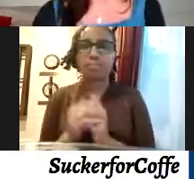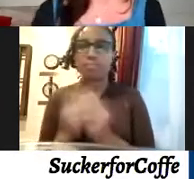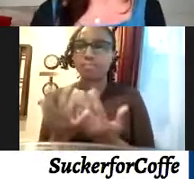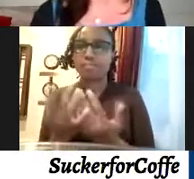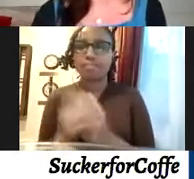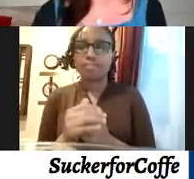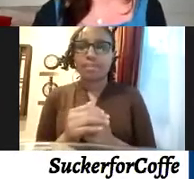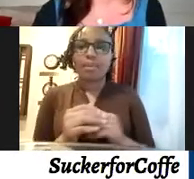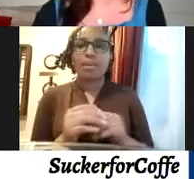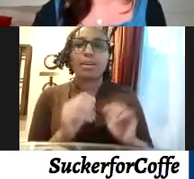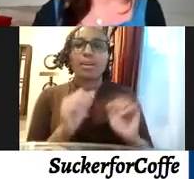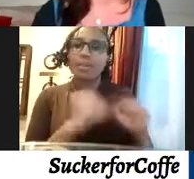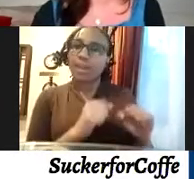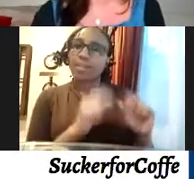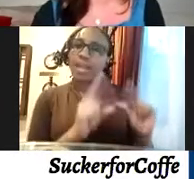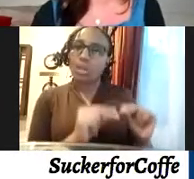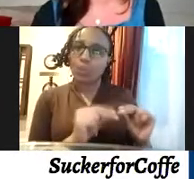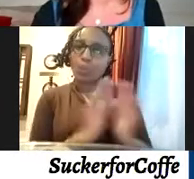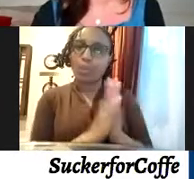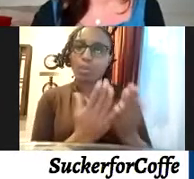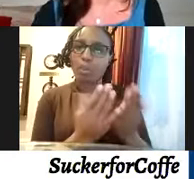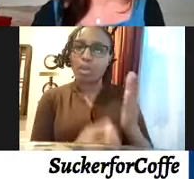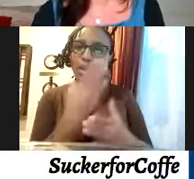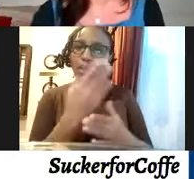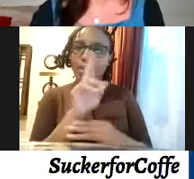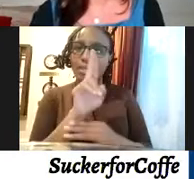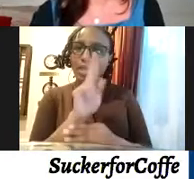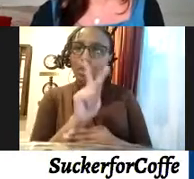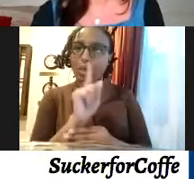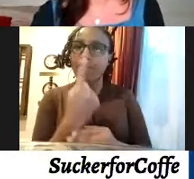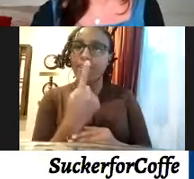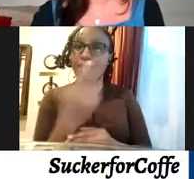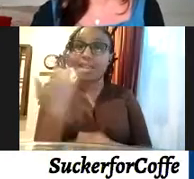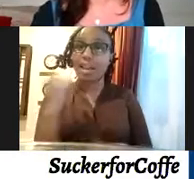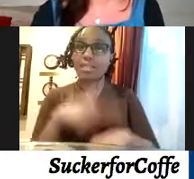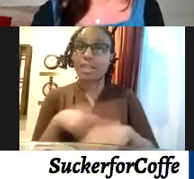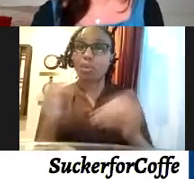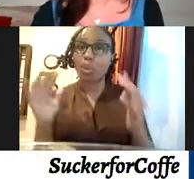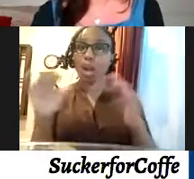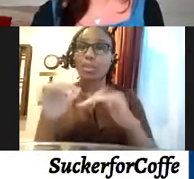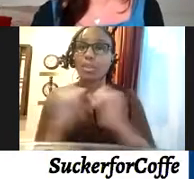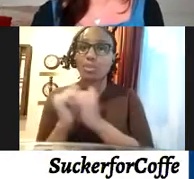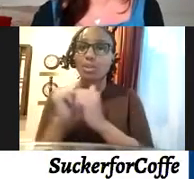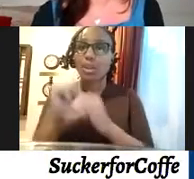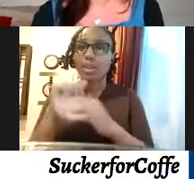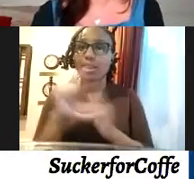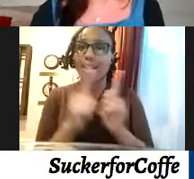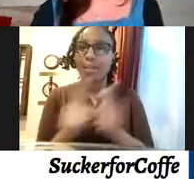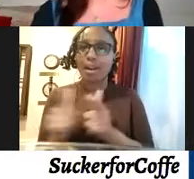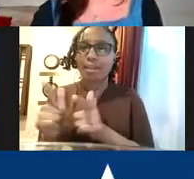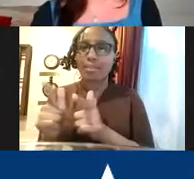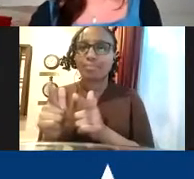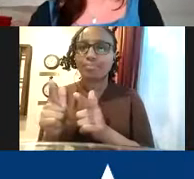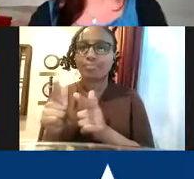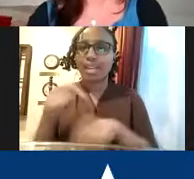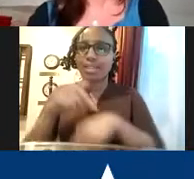So yes and no. So the book came out in the UK first. In fact, the last time we were gathered together in the library, I think it was just at the cusp of its release. We were